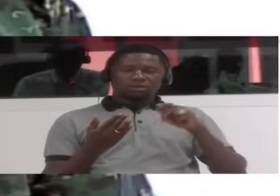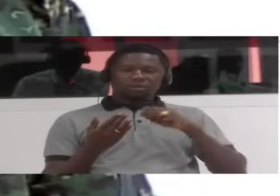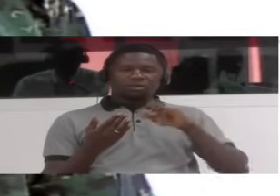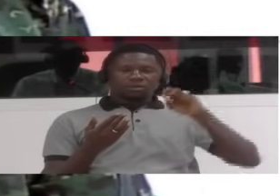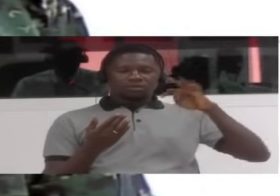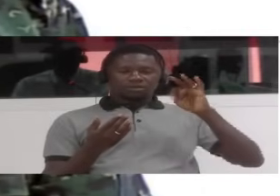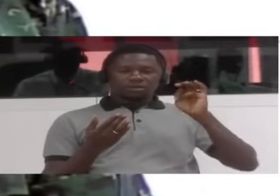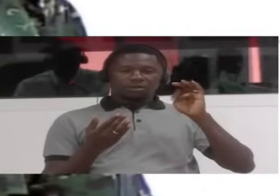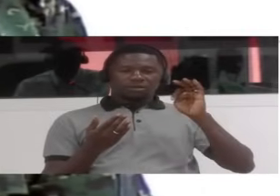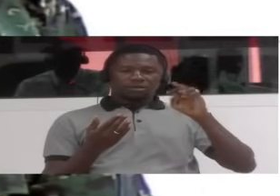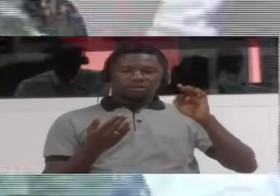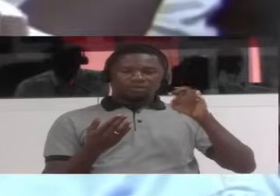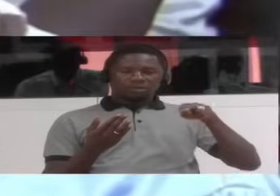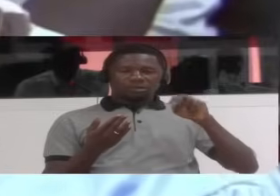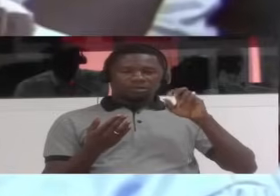Mustafa Sane,